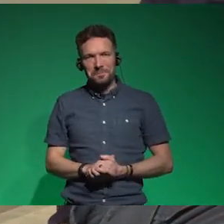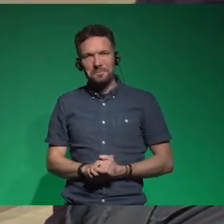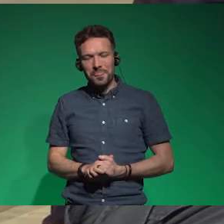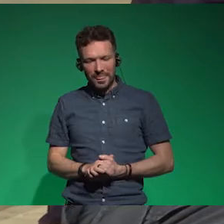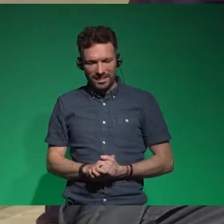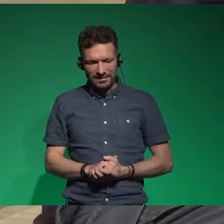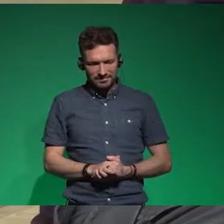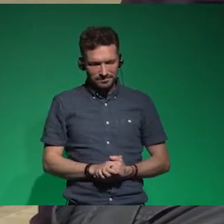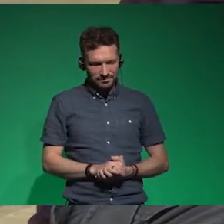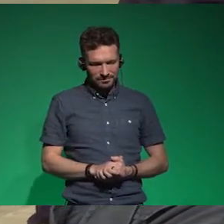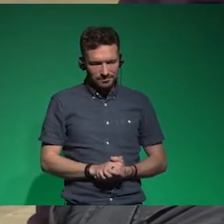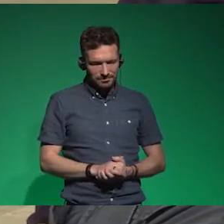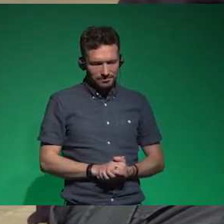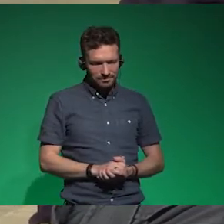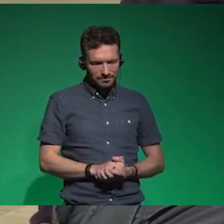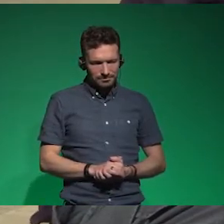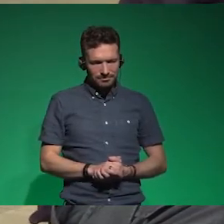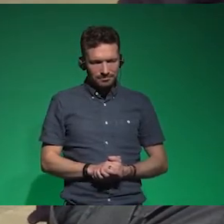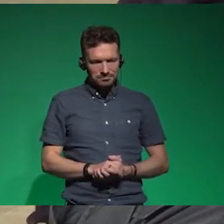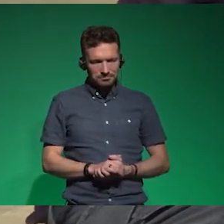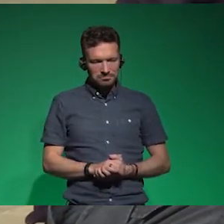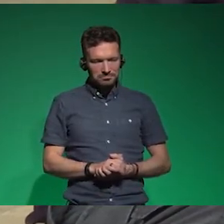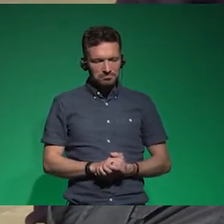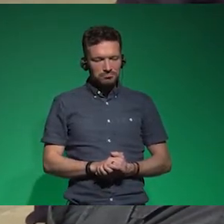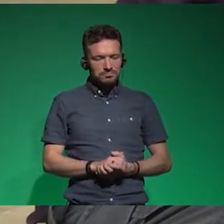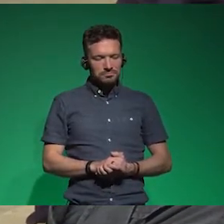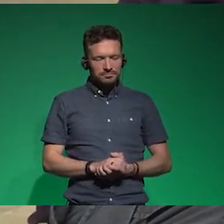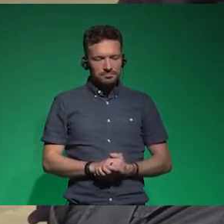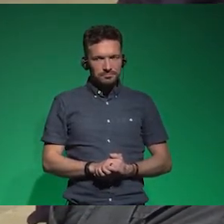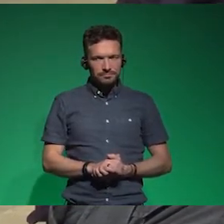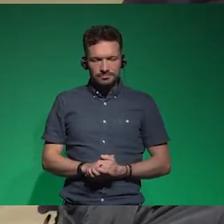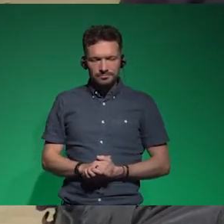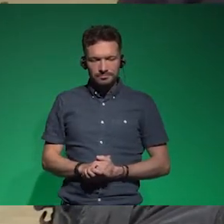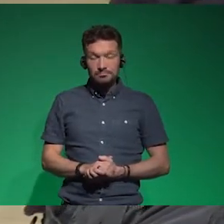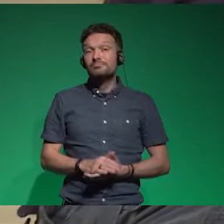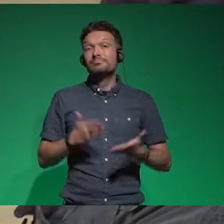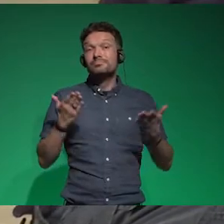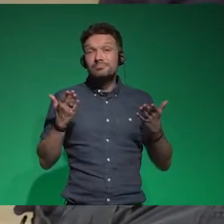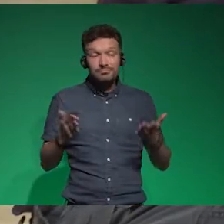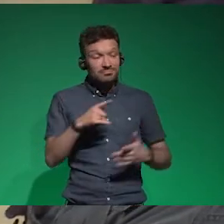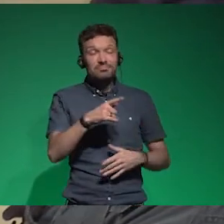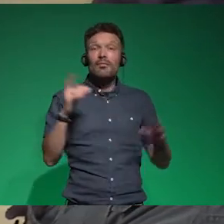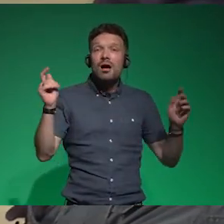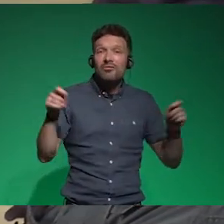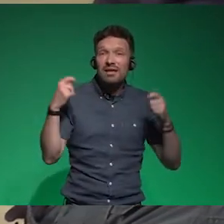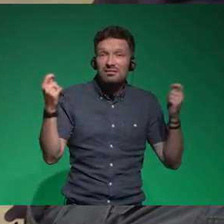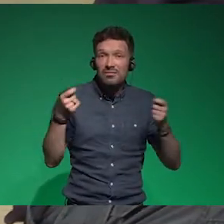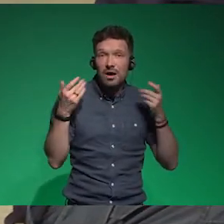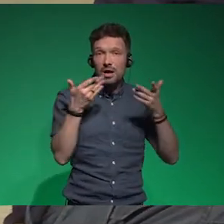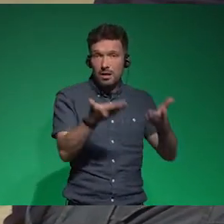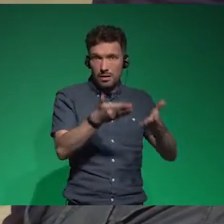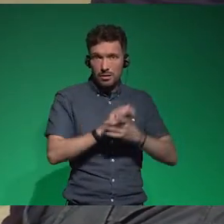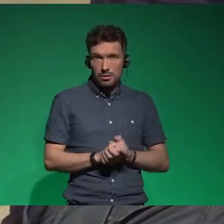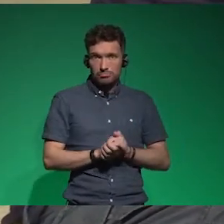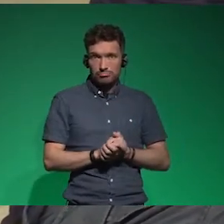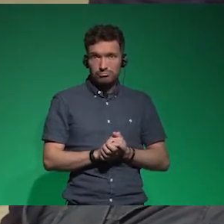organizing Rec Fest in the village. It's ruangrupa record festival in next to the national park in West Java.